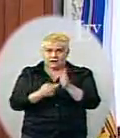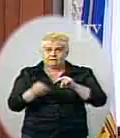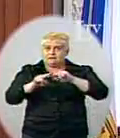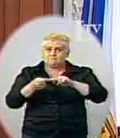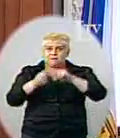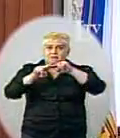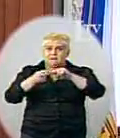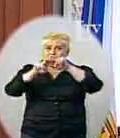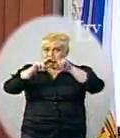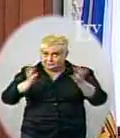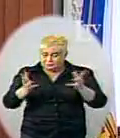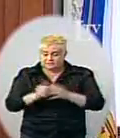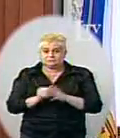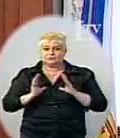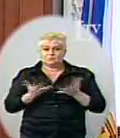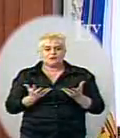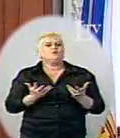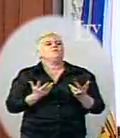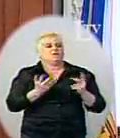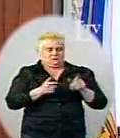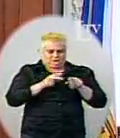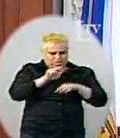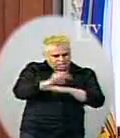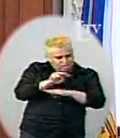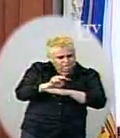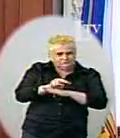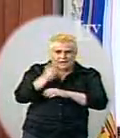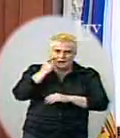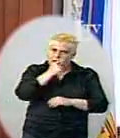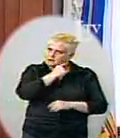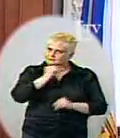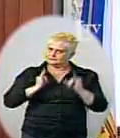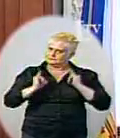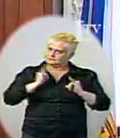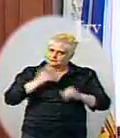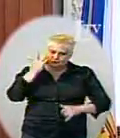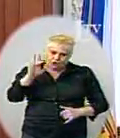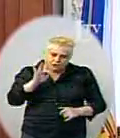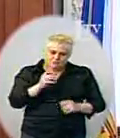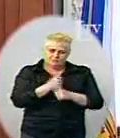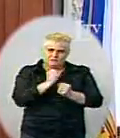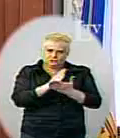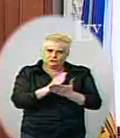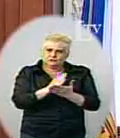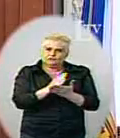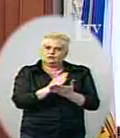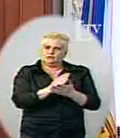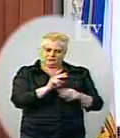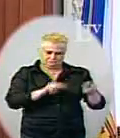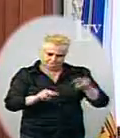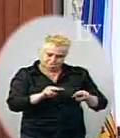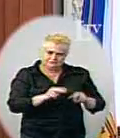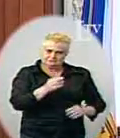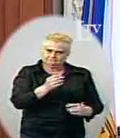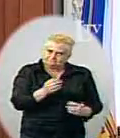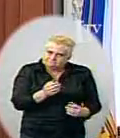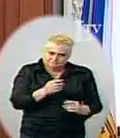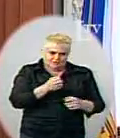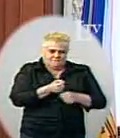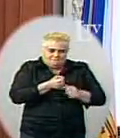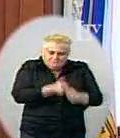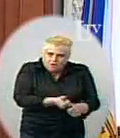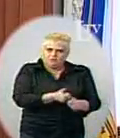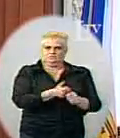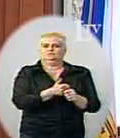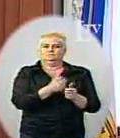the way it operates and delivers public services. My government is finding ways to deliver services much